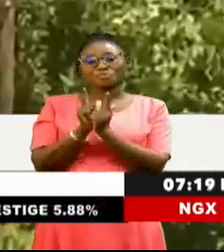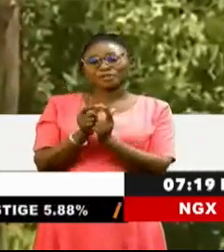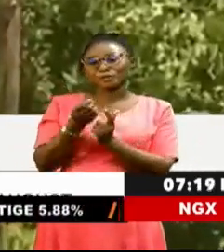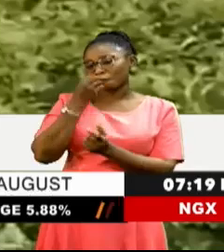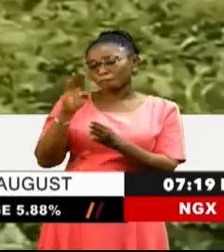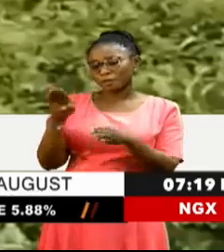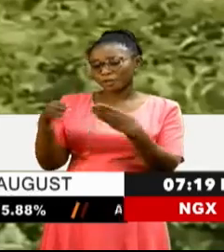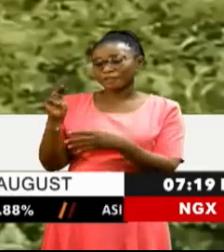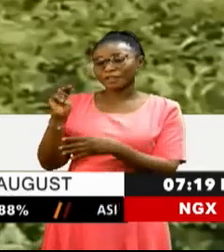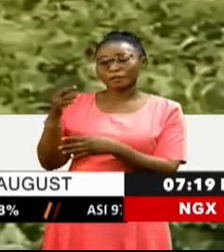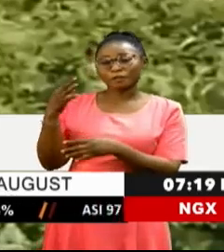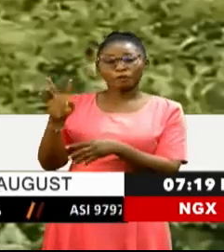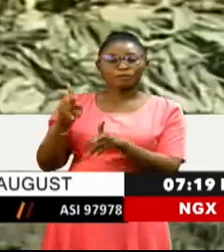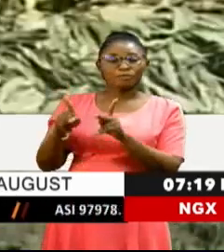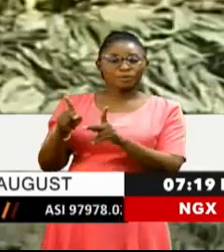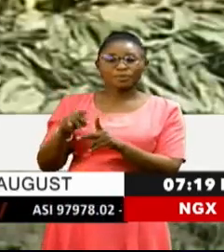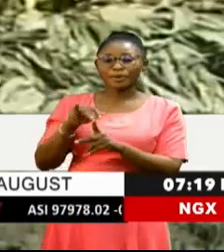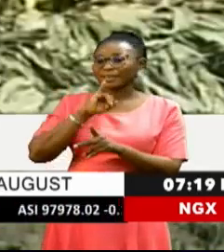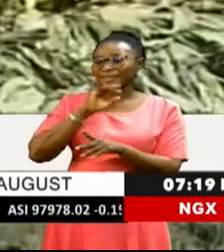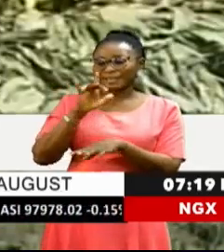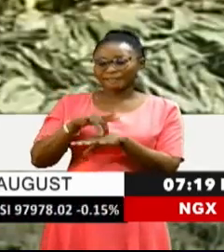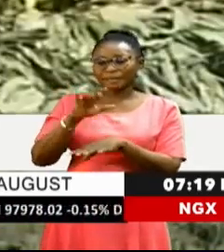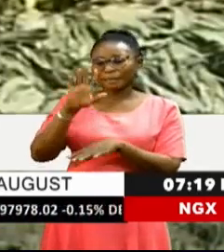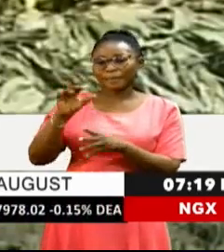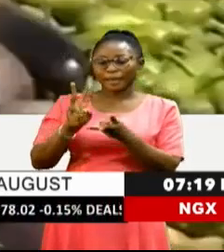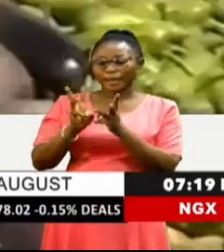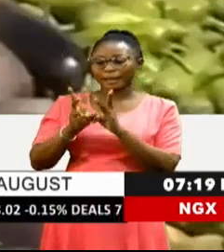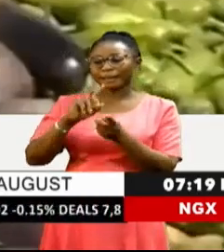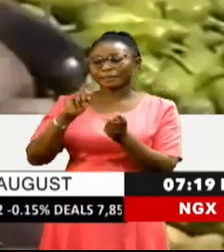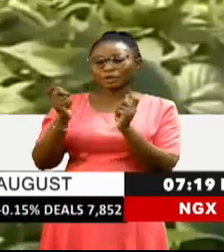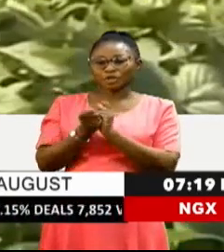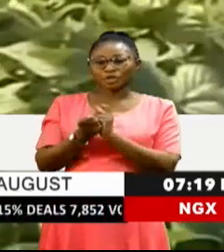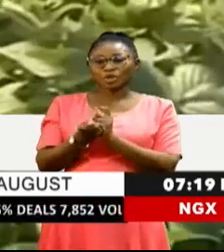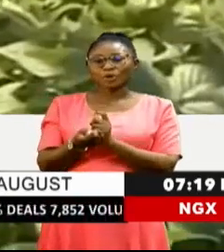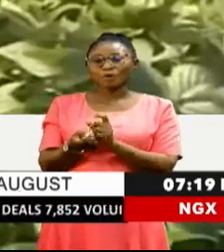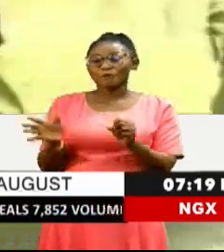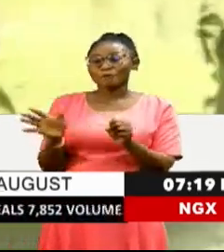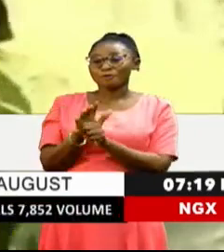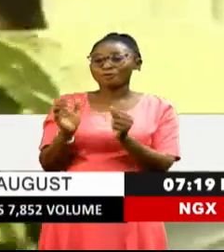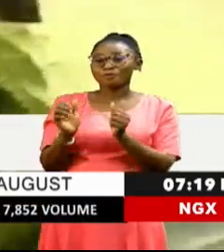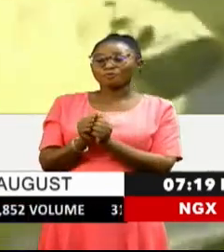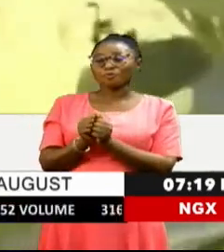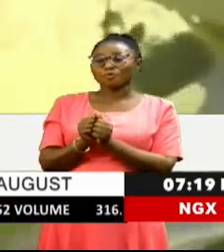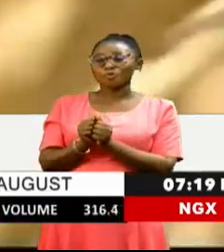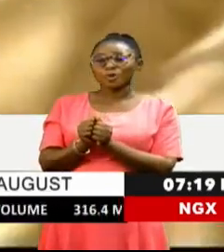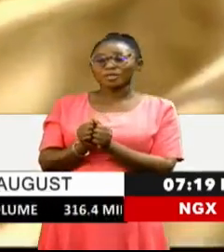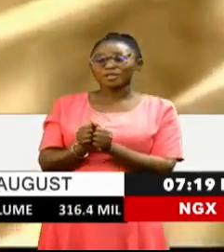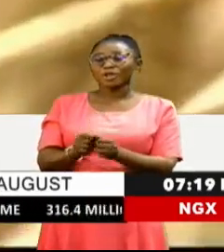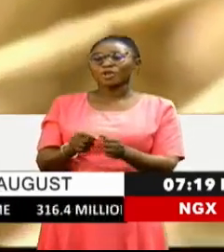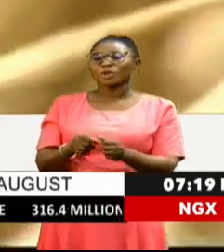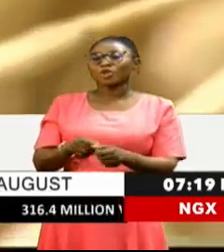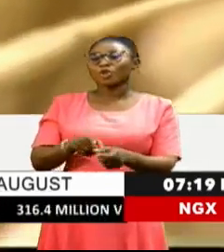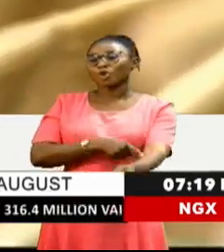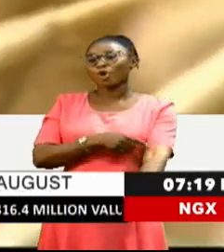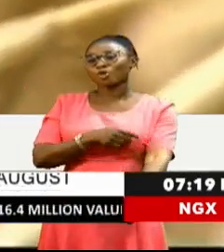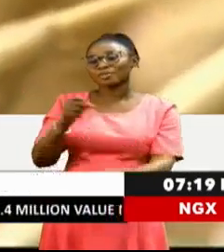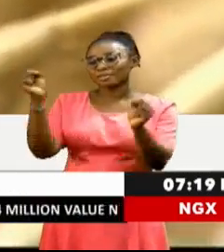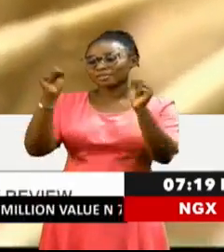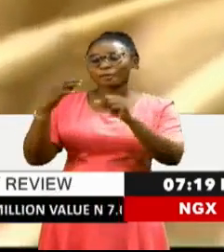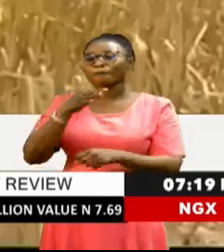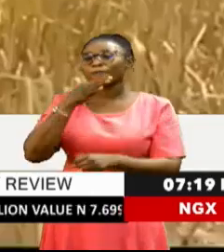supply needs of the citizens have been impacted by climate change, compounded by age-long subsistence farming method. To boost food